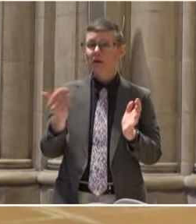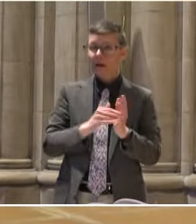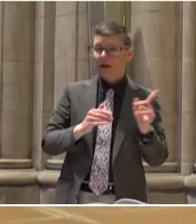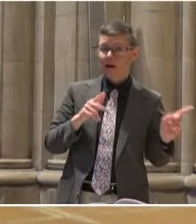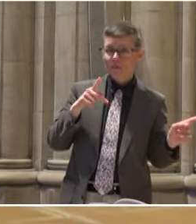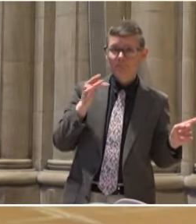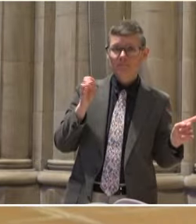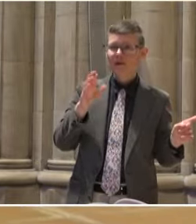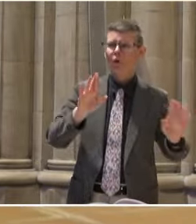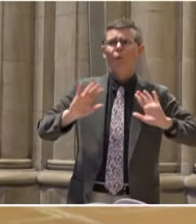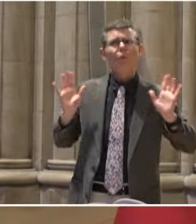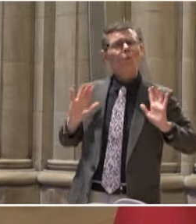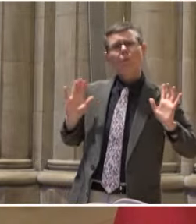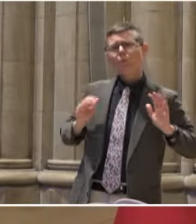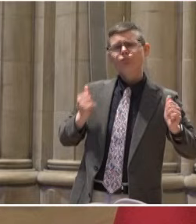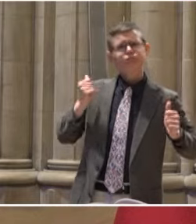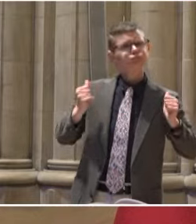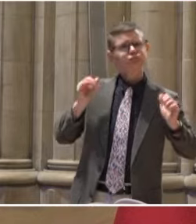it.